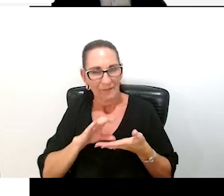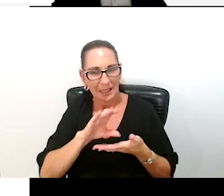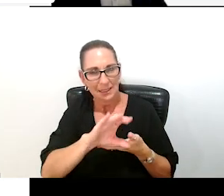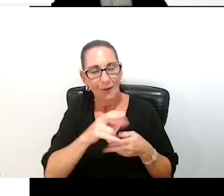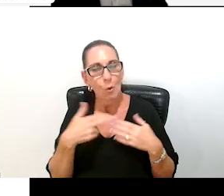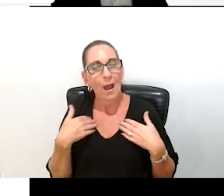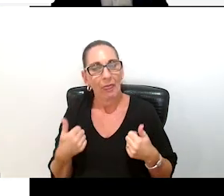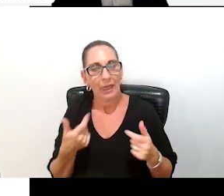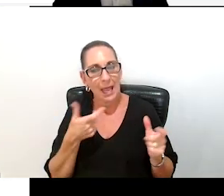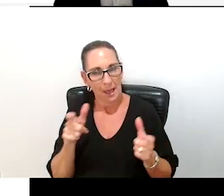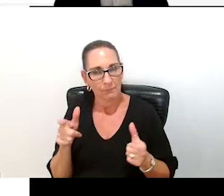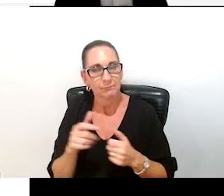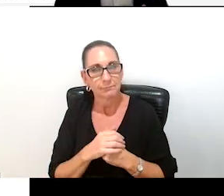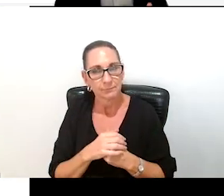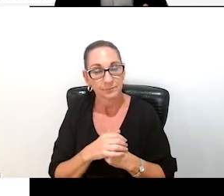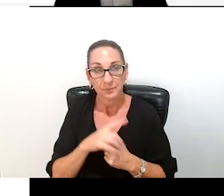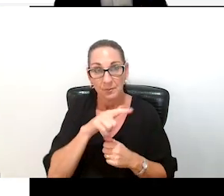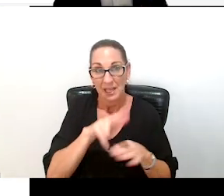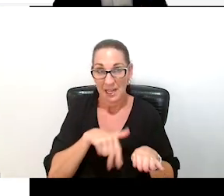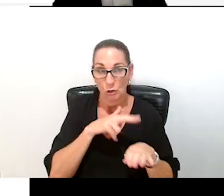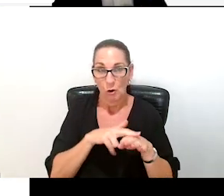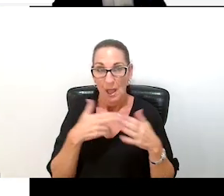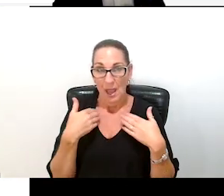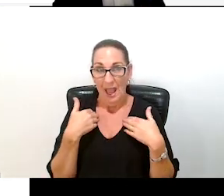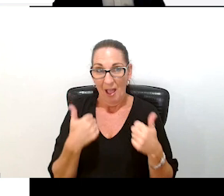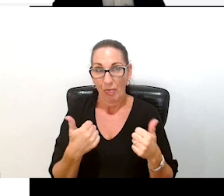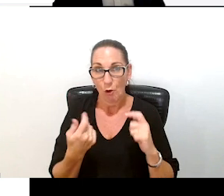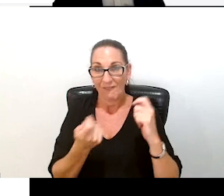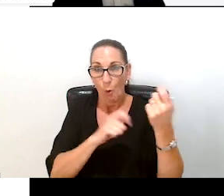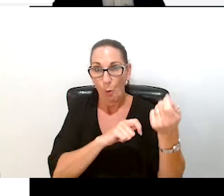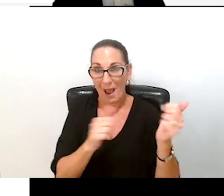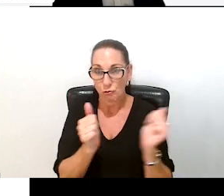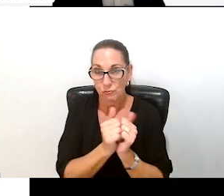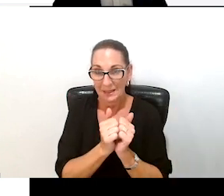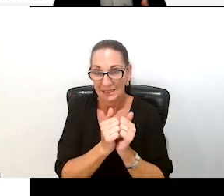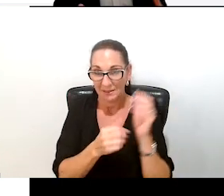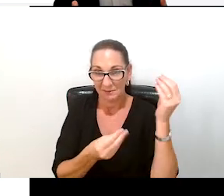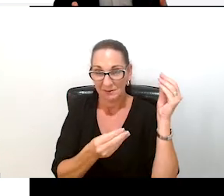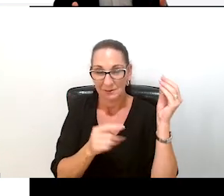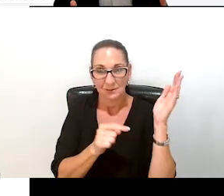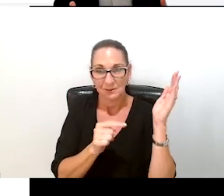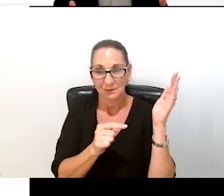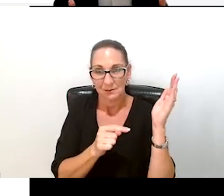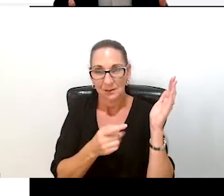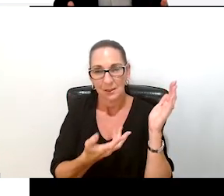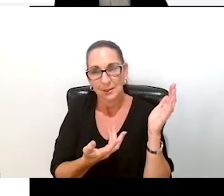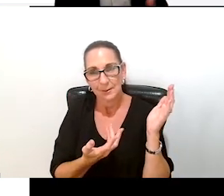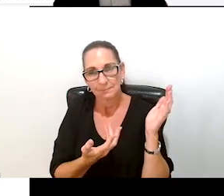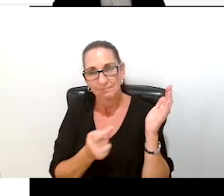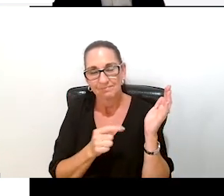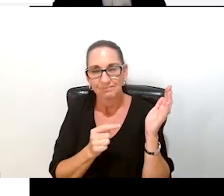healthcare. And the National Health Reform Agreement really is